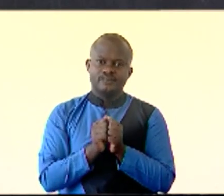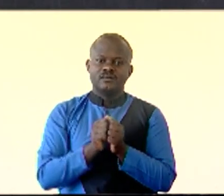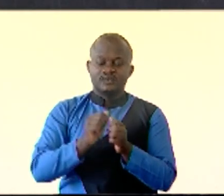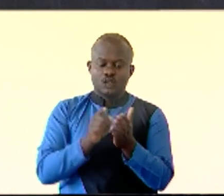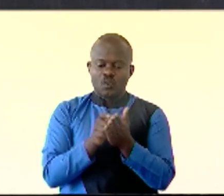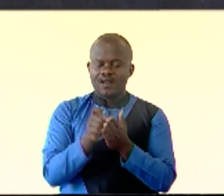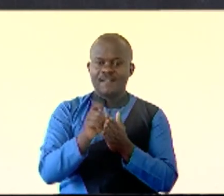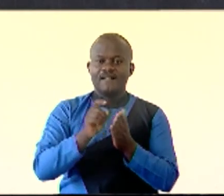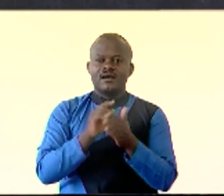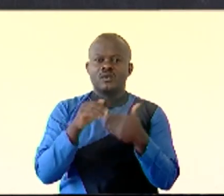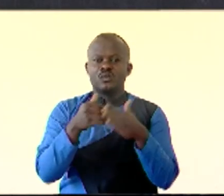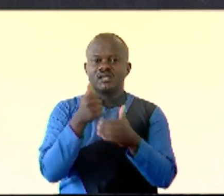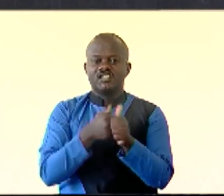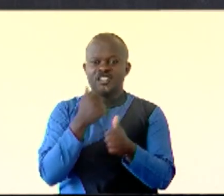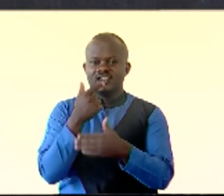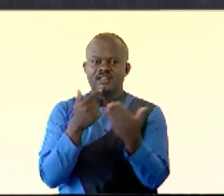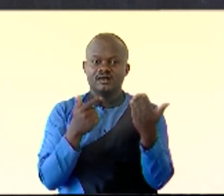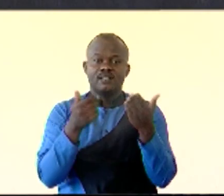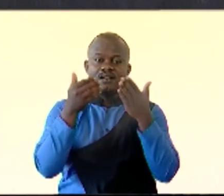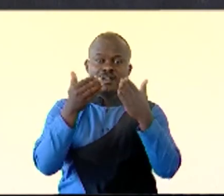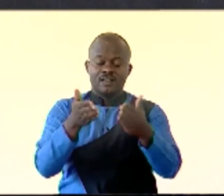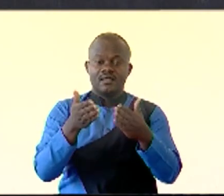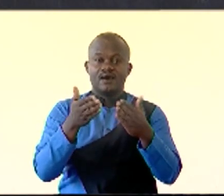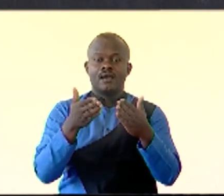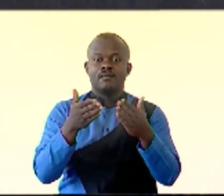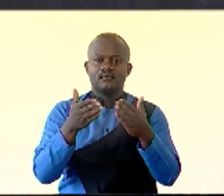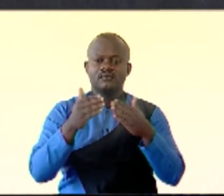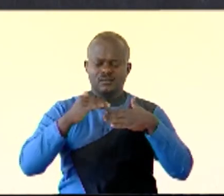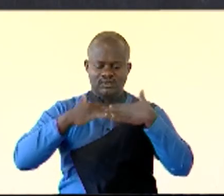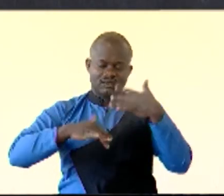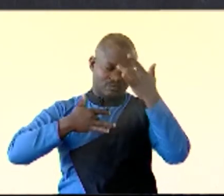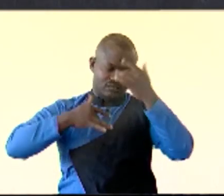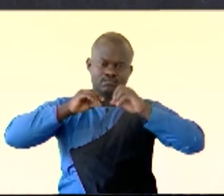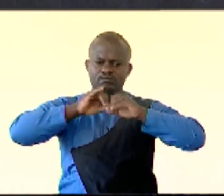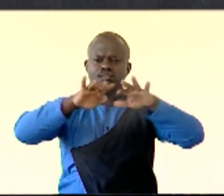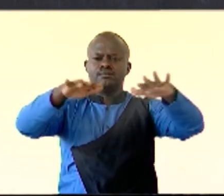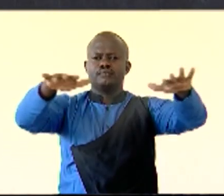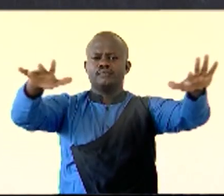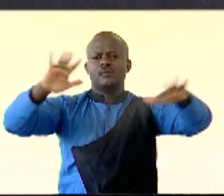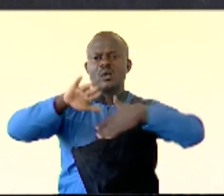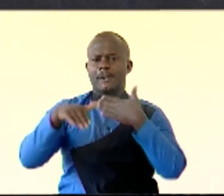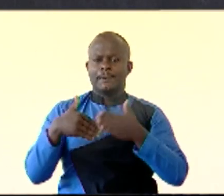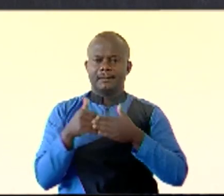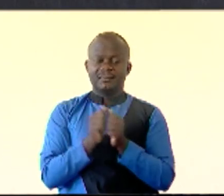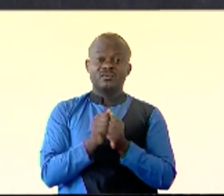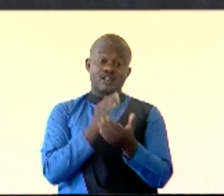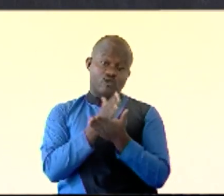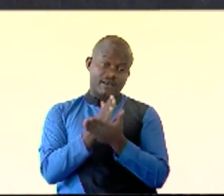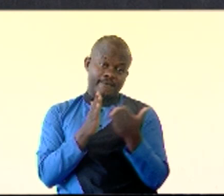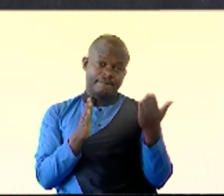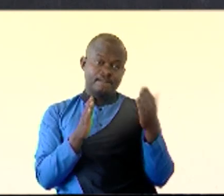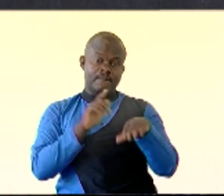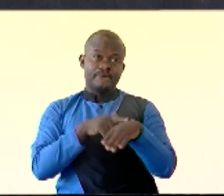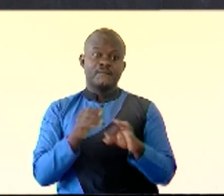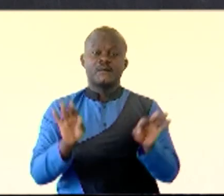coronavirus, which is an airborne disease. It is spread through air. All right? When you're in contact